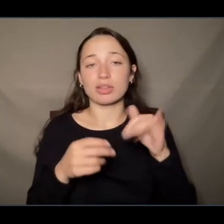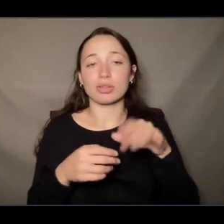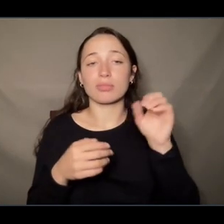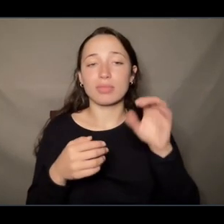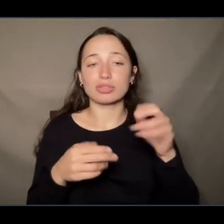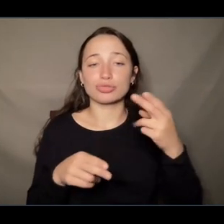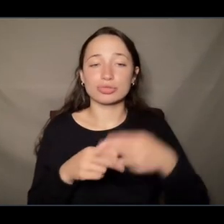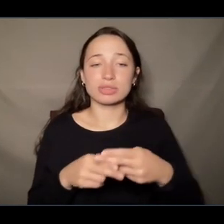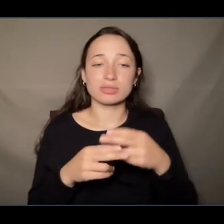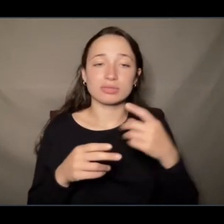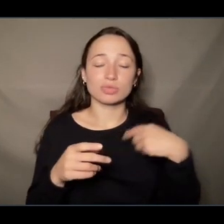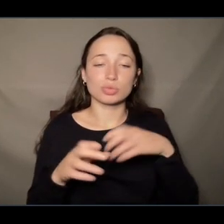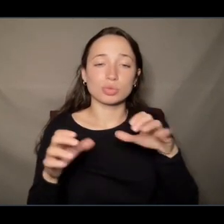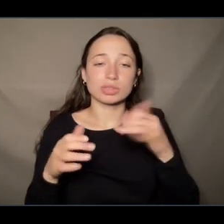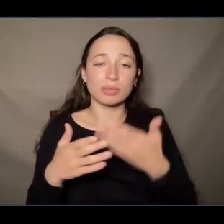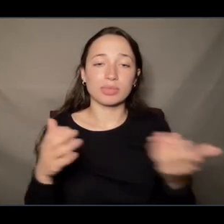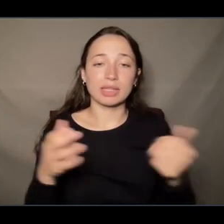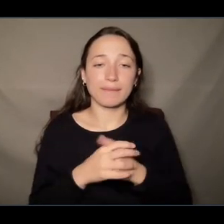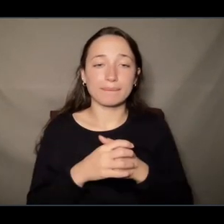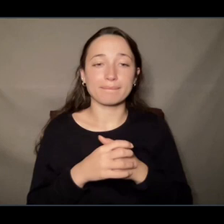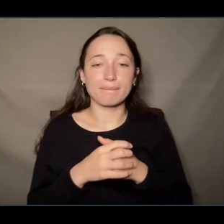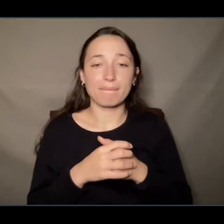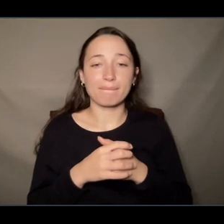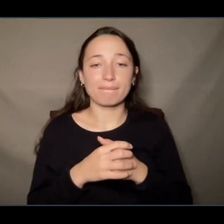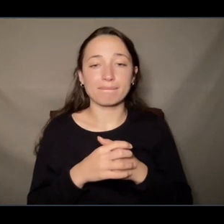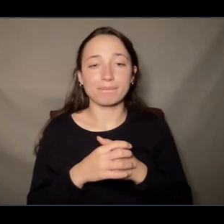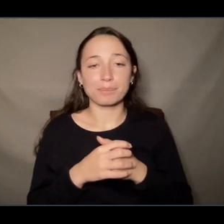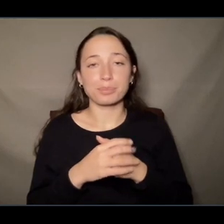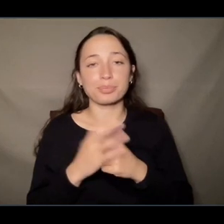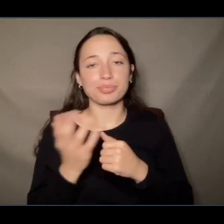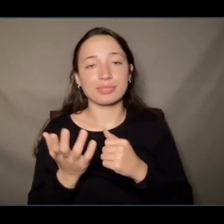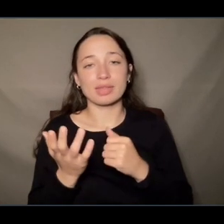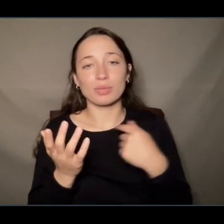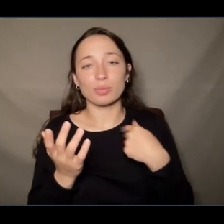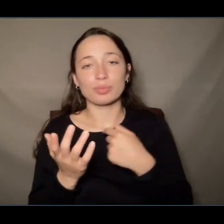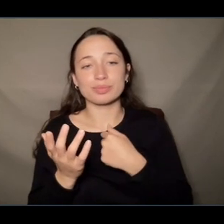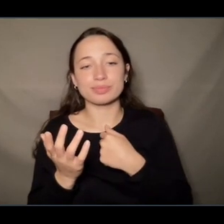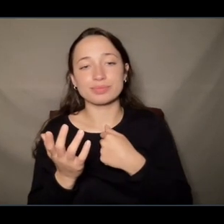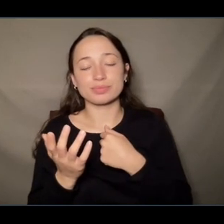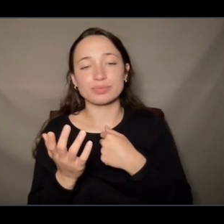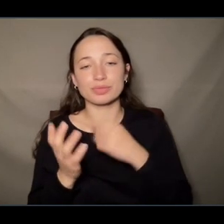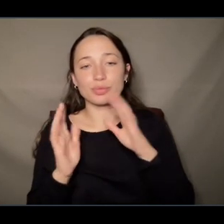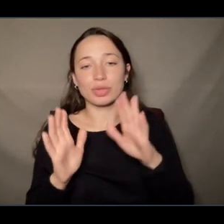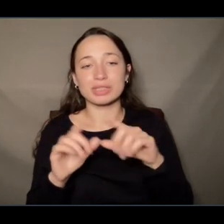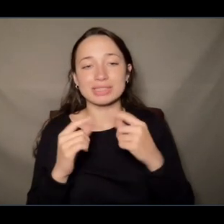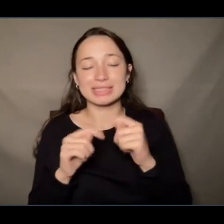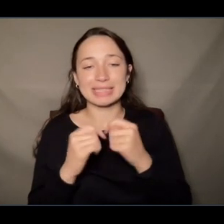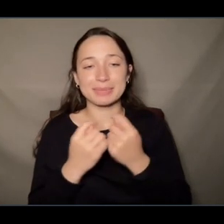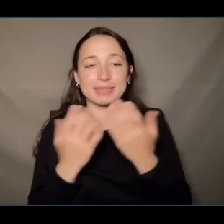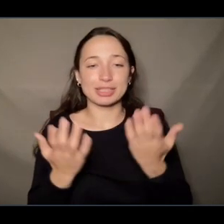you've mentioned, we're doing the same thing. So we're a great team here.